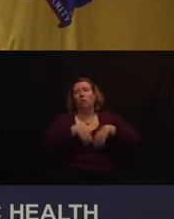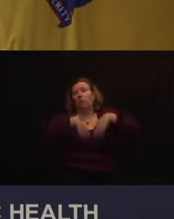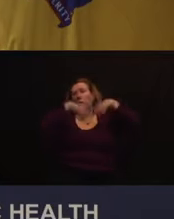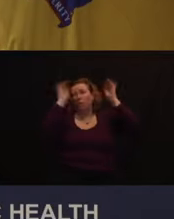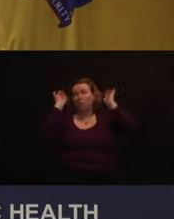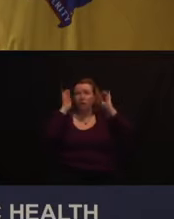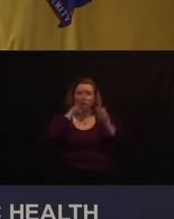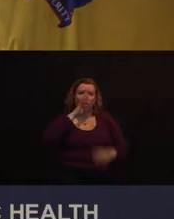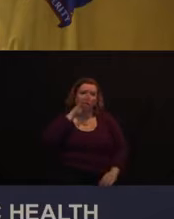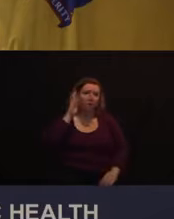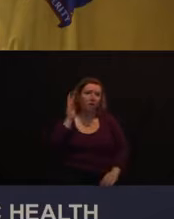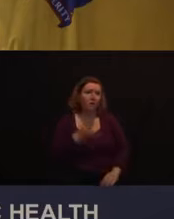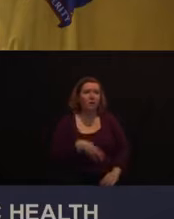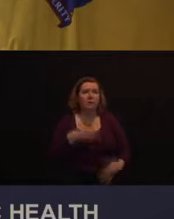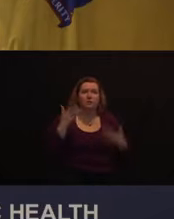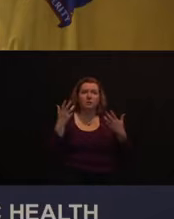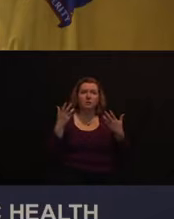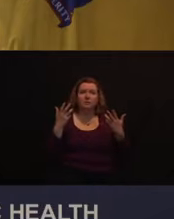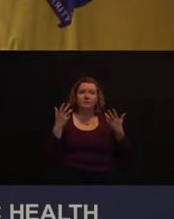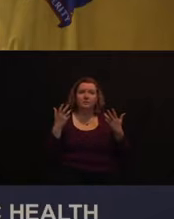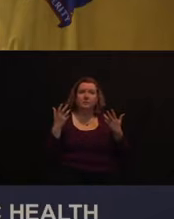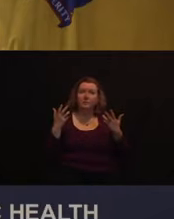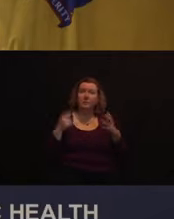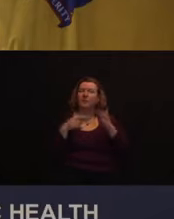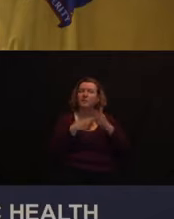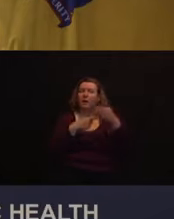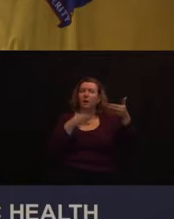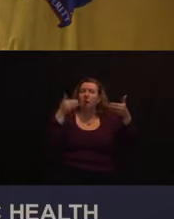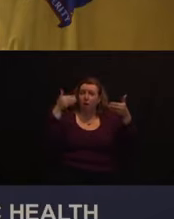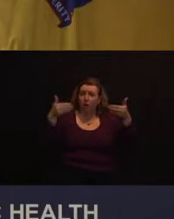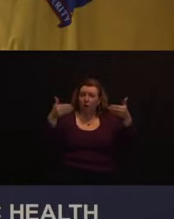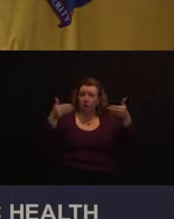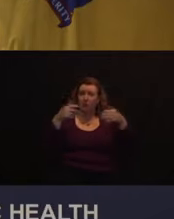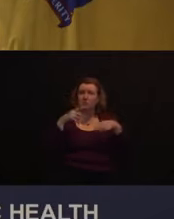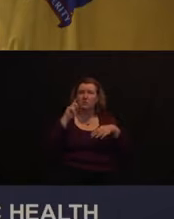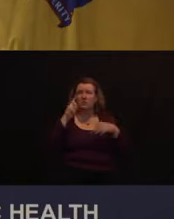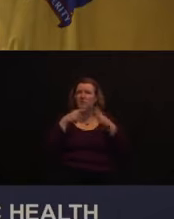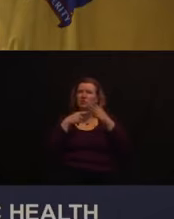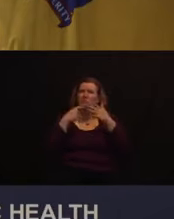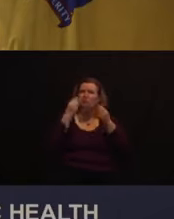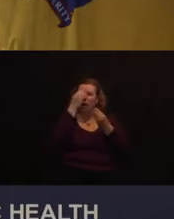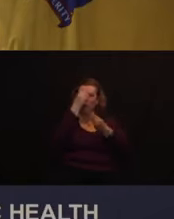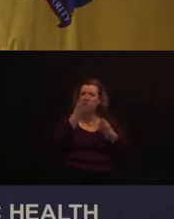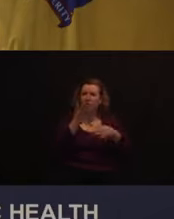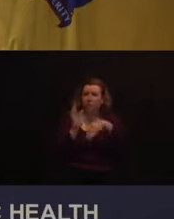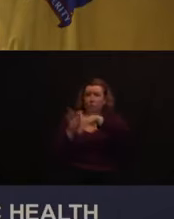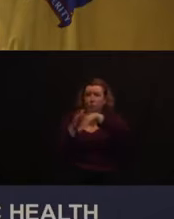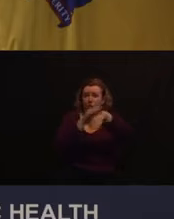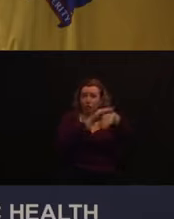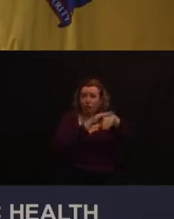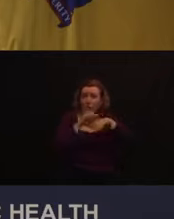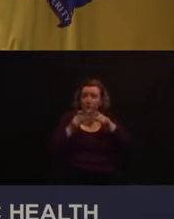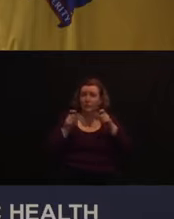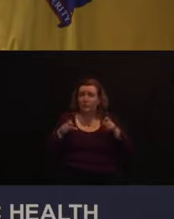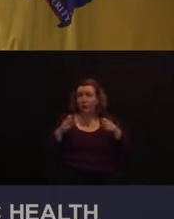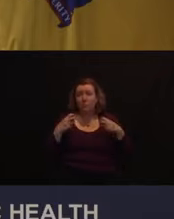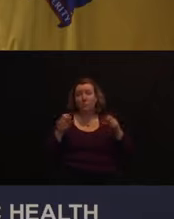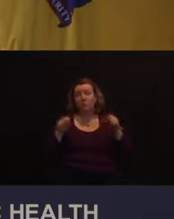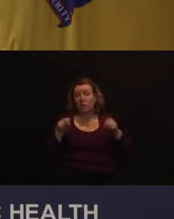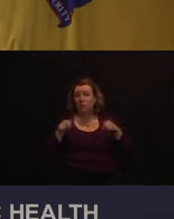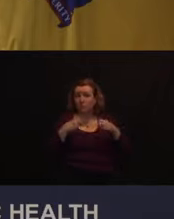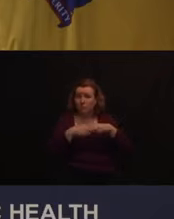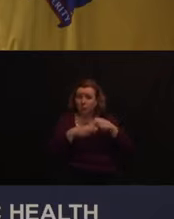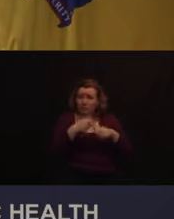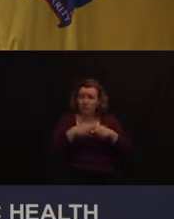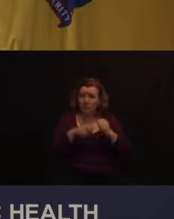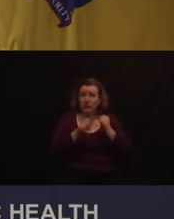the modeling, it sounded like you're trying to let people know that this could really be a problem and this thing could drag